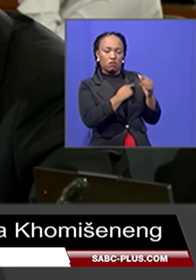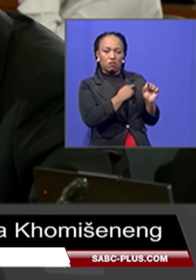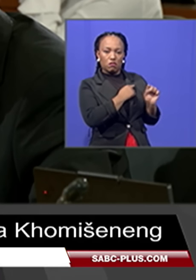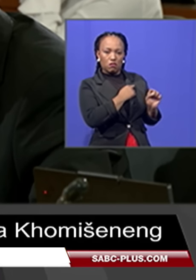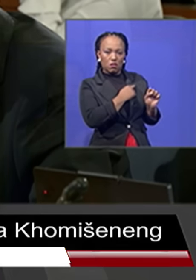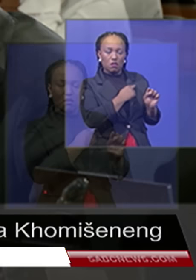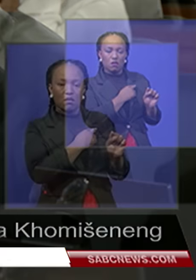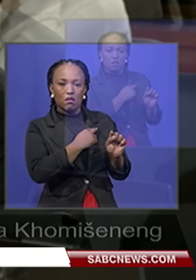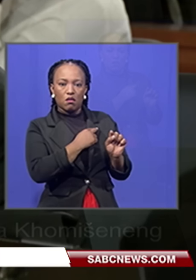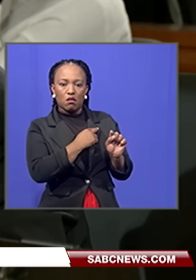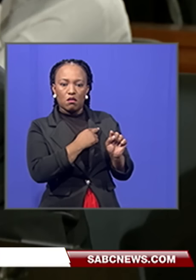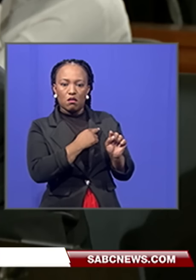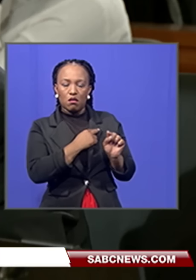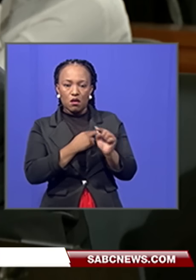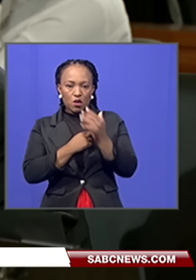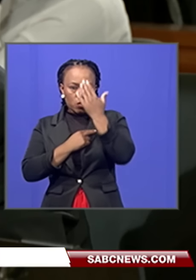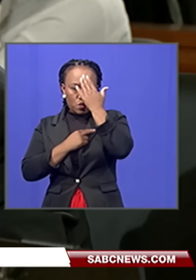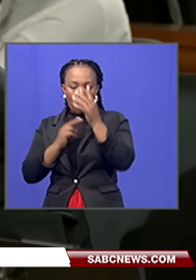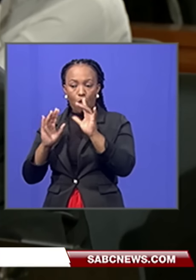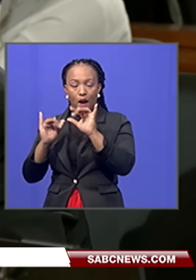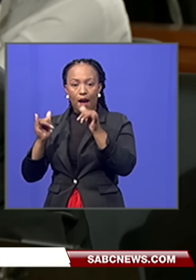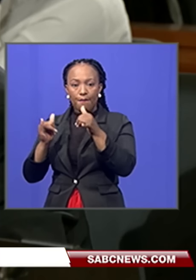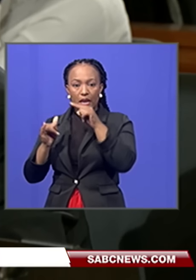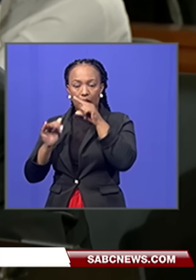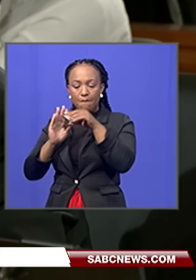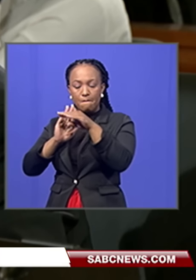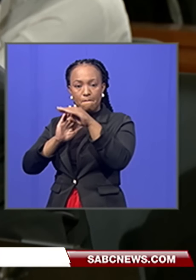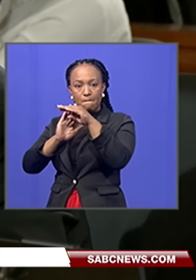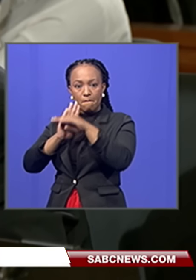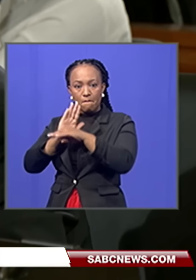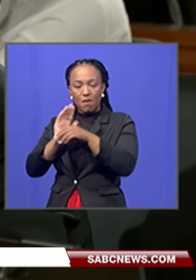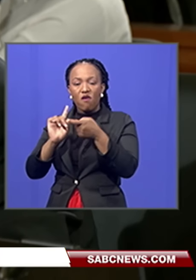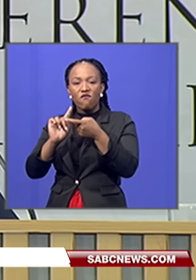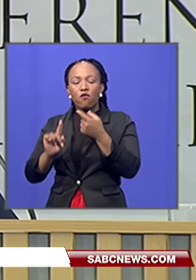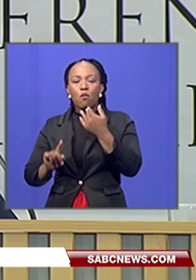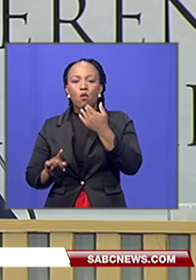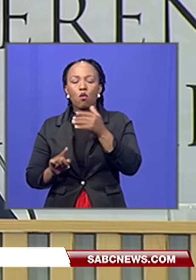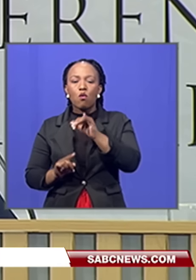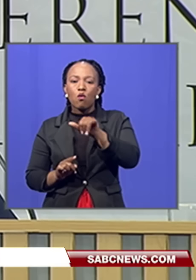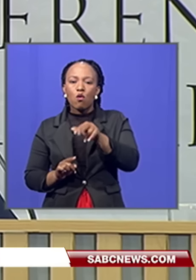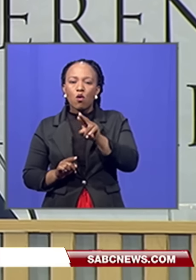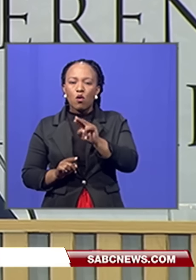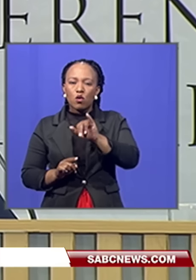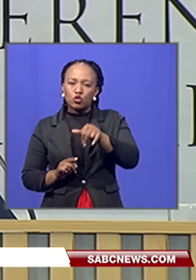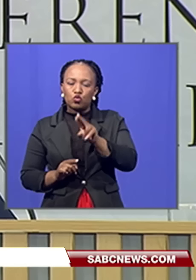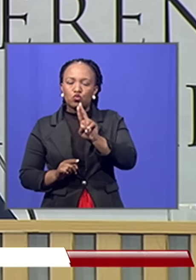to need to know whether this list of companies came from Juju?